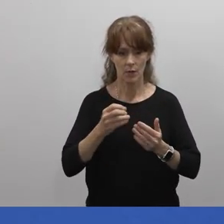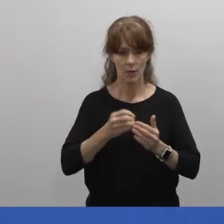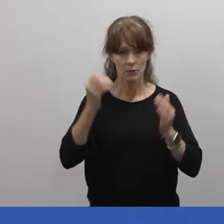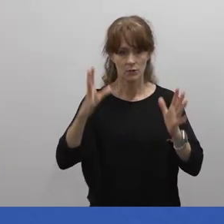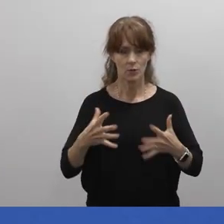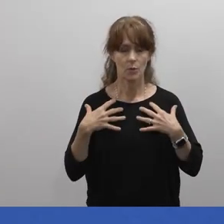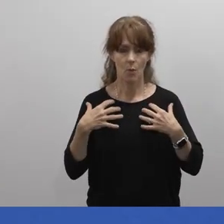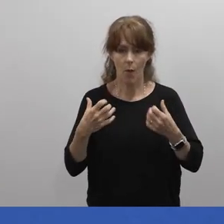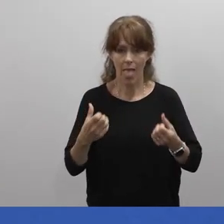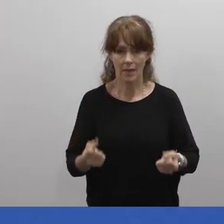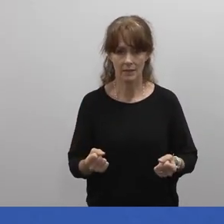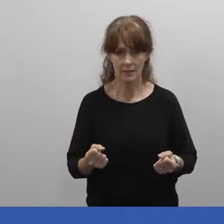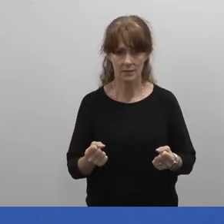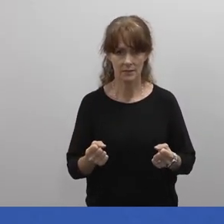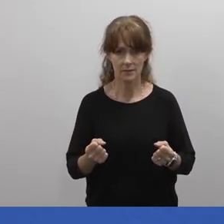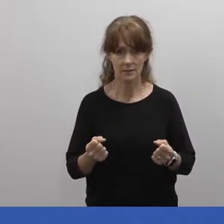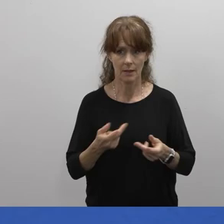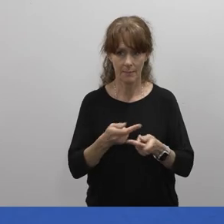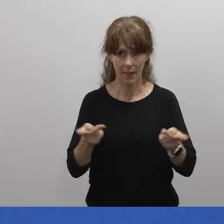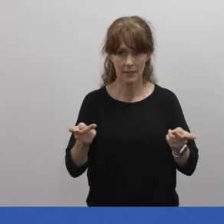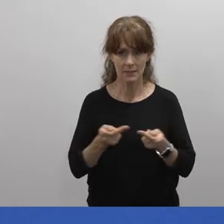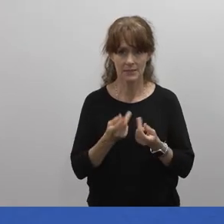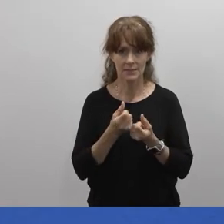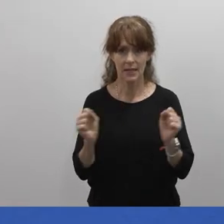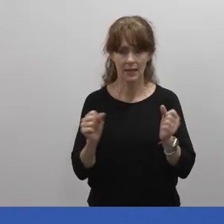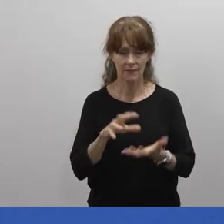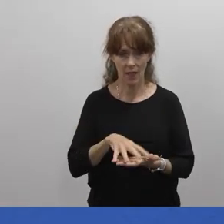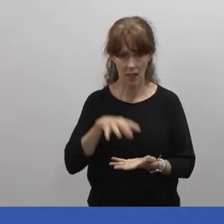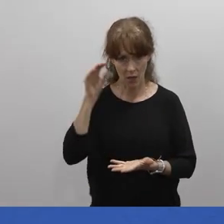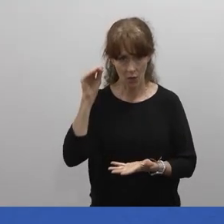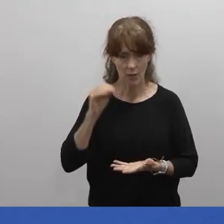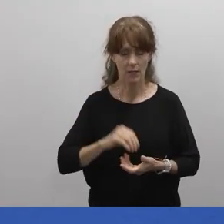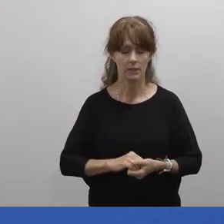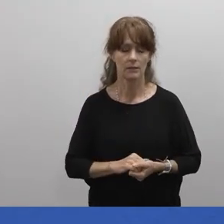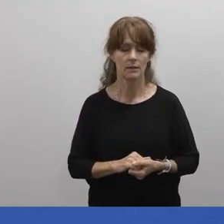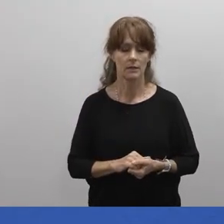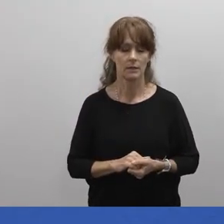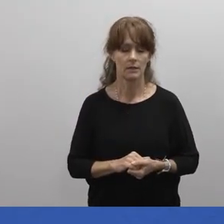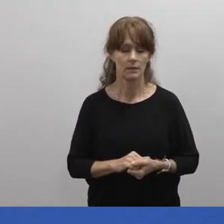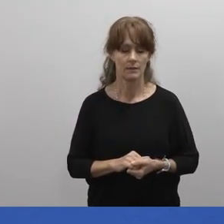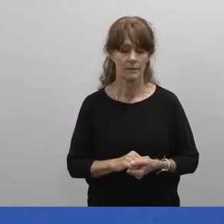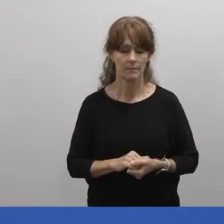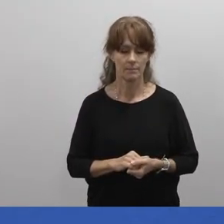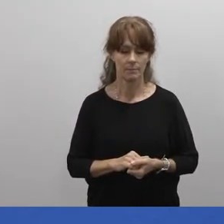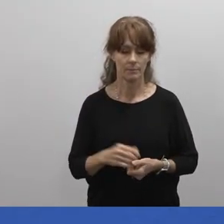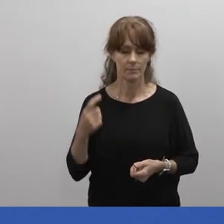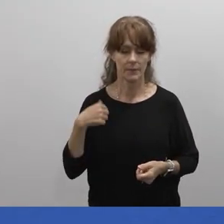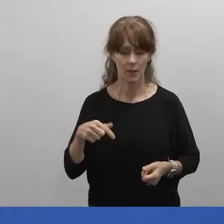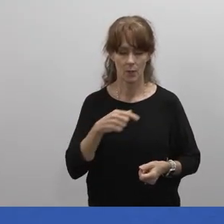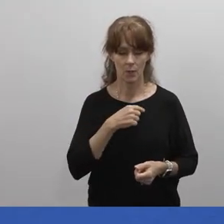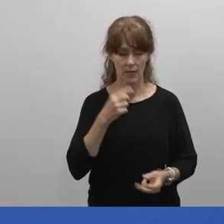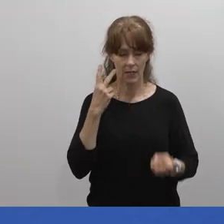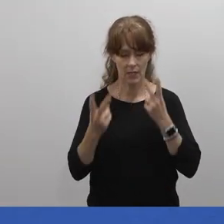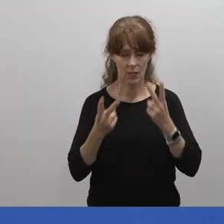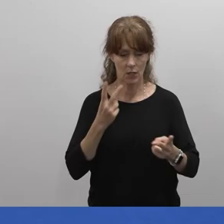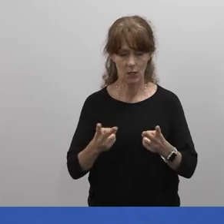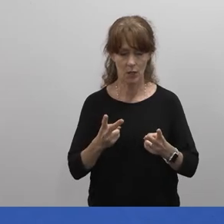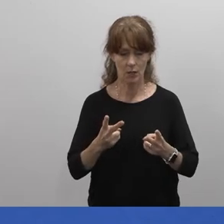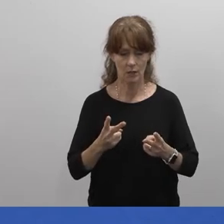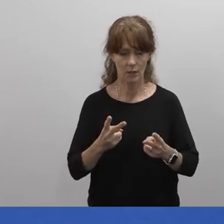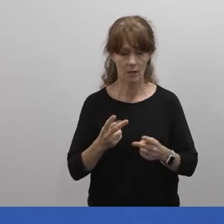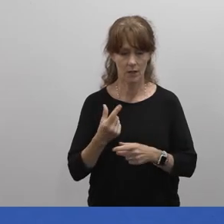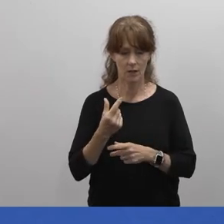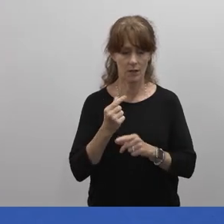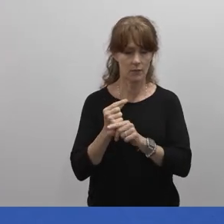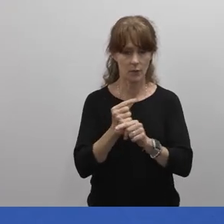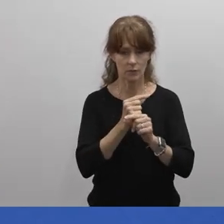wellness, facilities that support safe learning, And so as we look at what our guardrails are, which